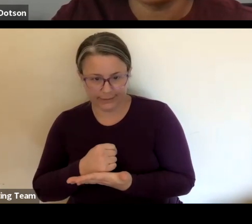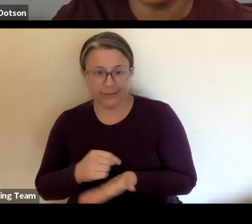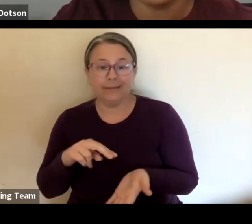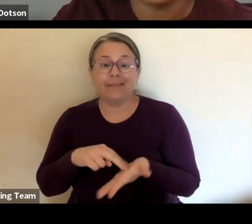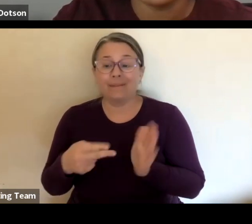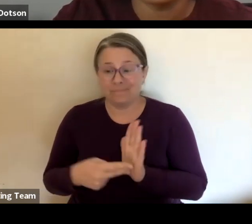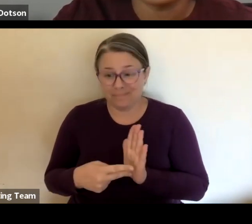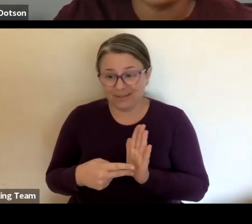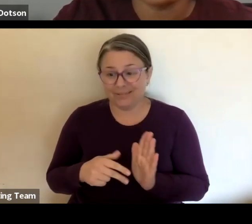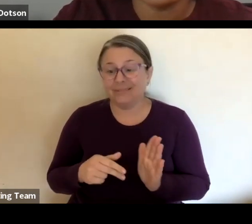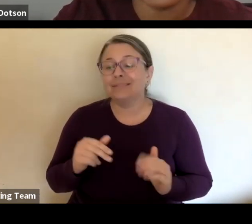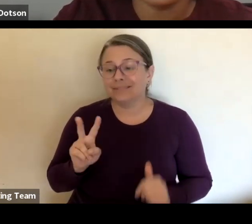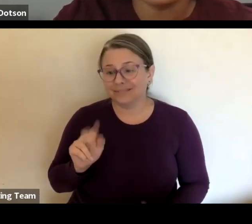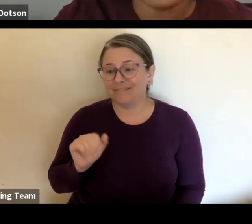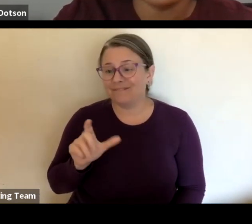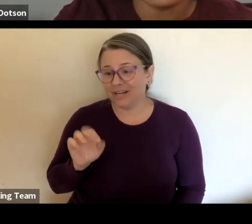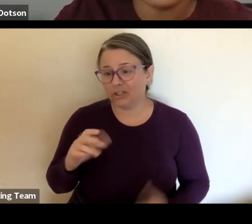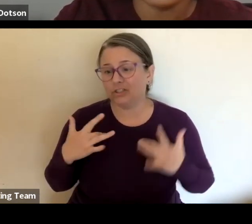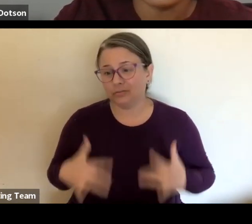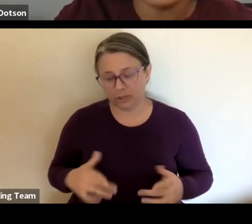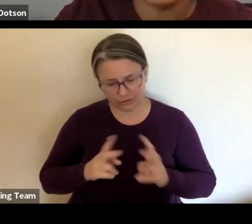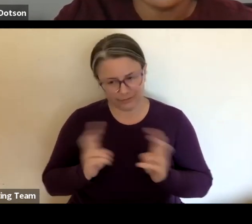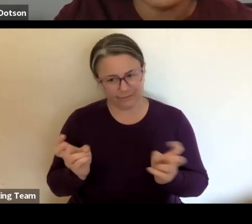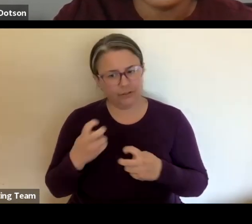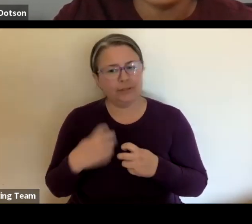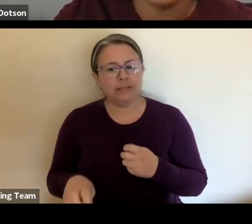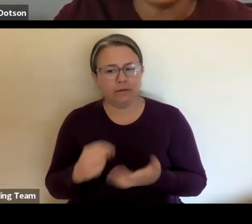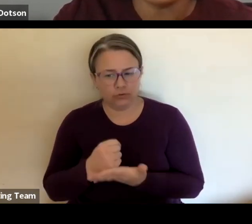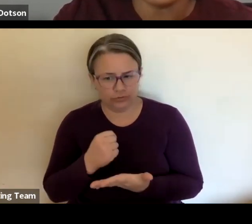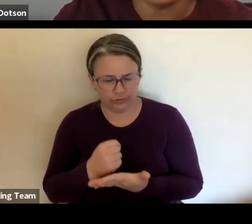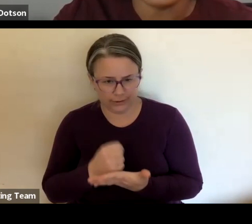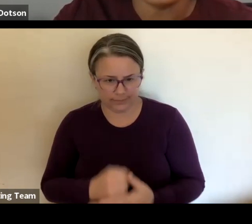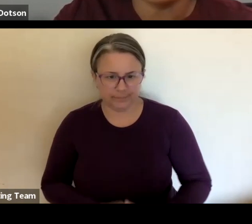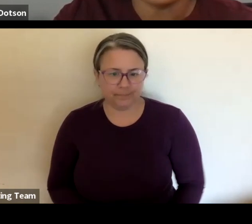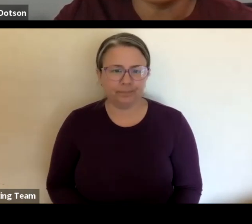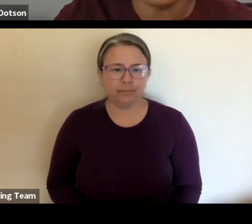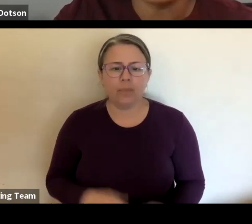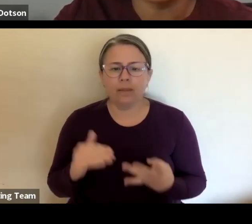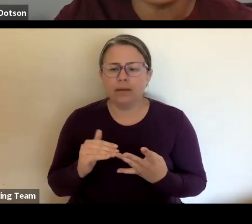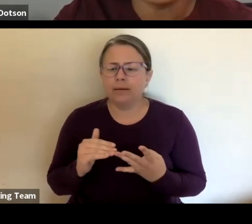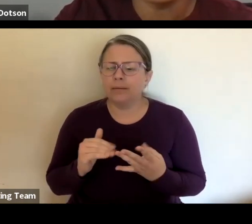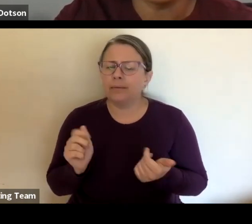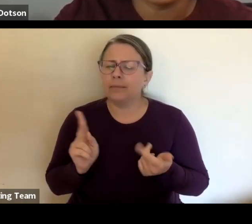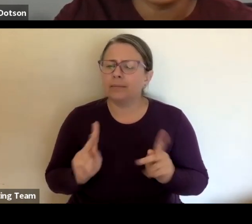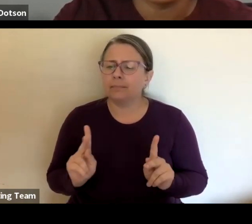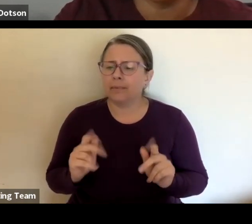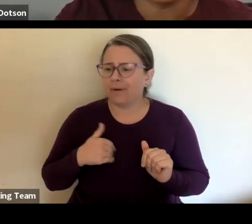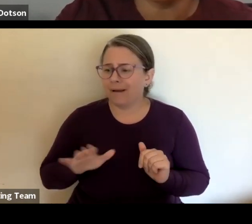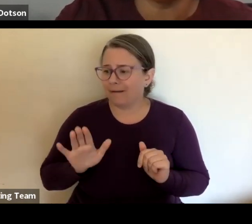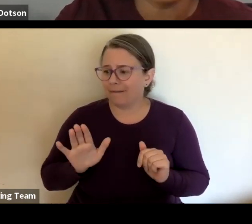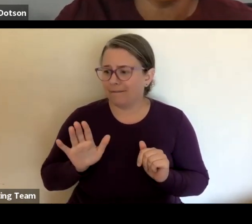When people have progression of their white matter hyperintensities and then also